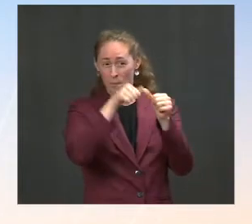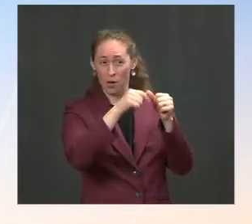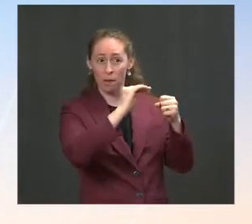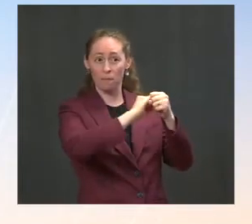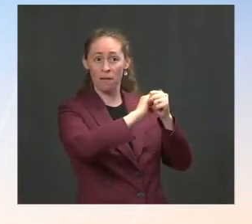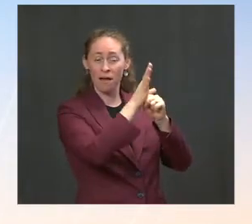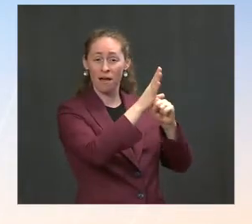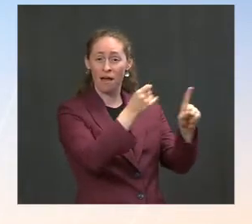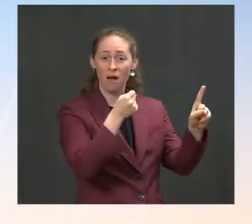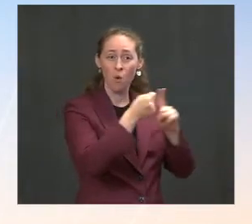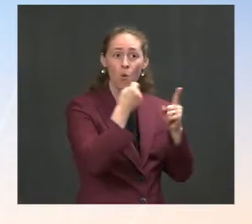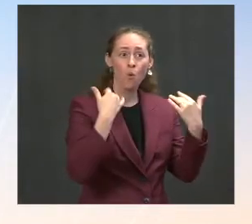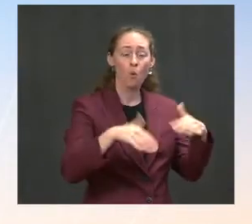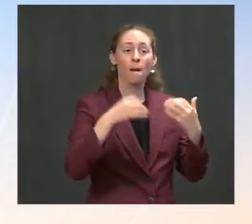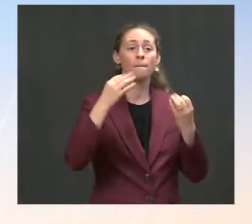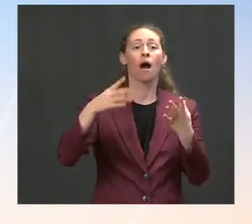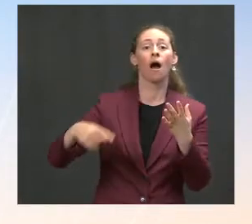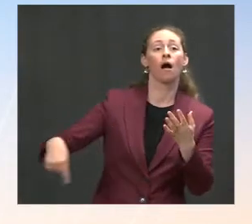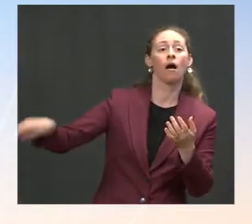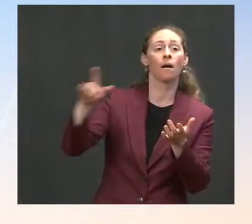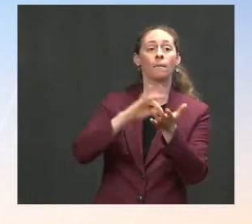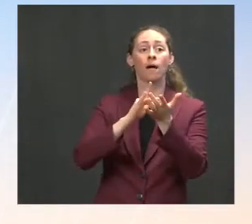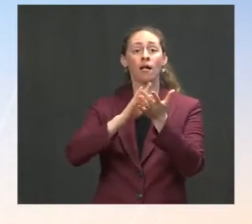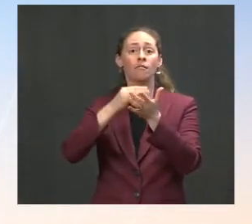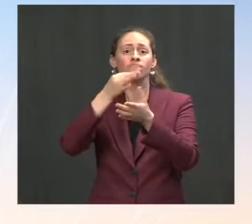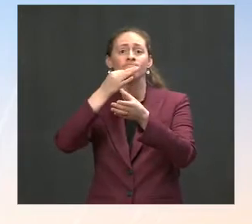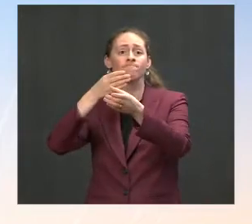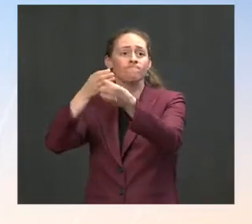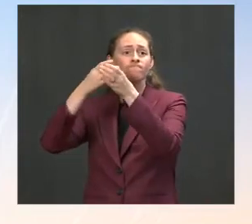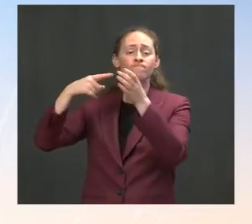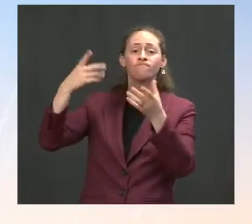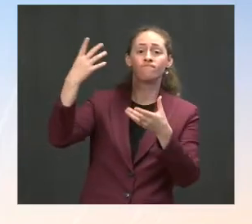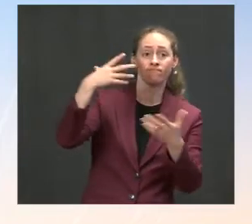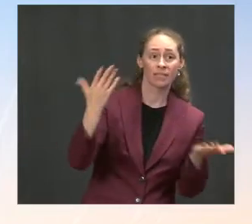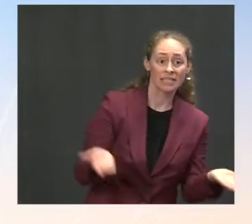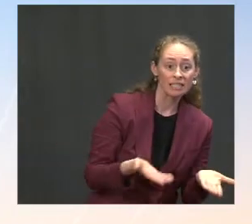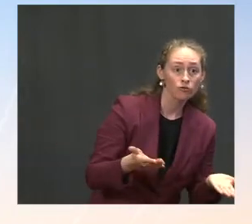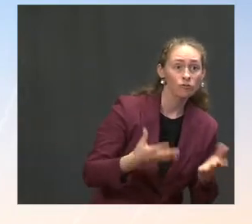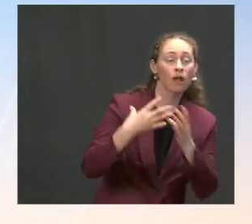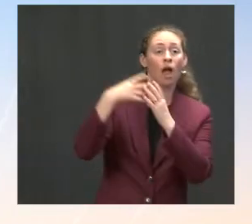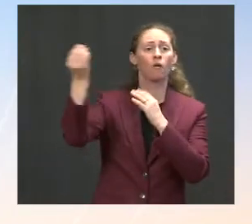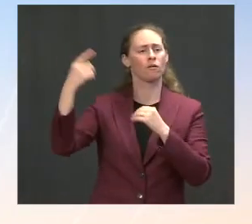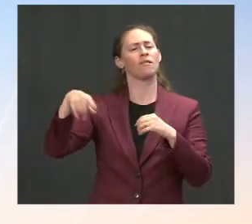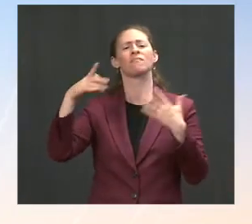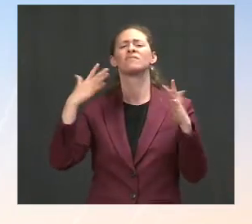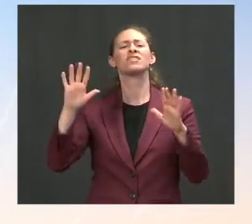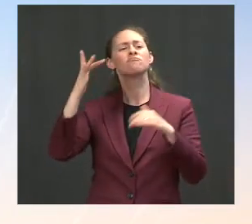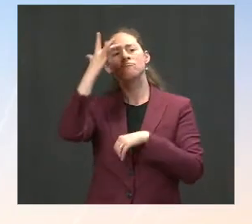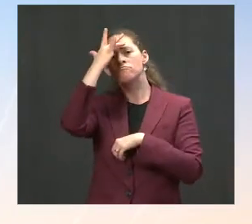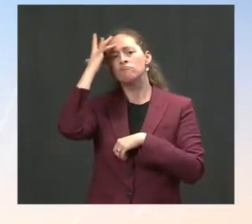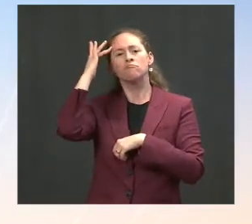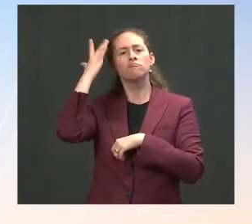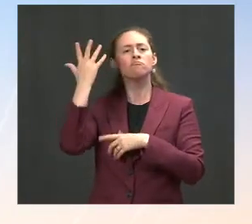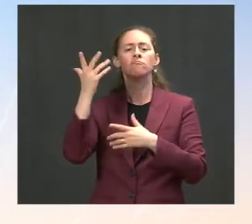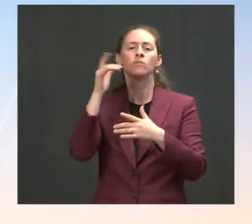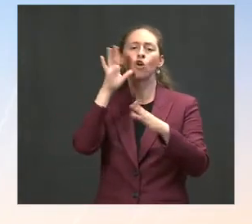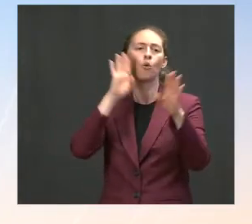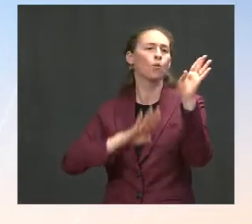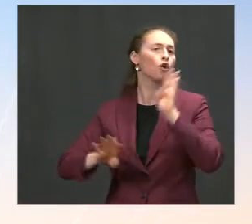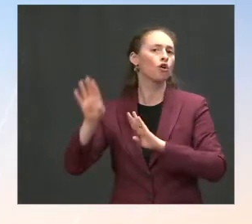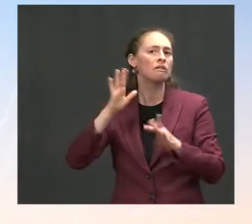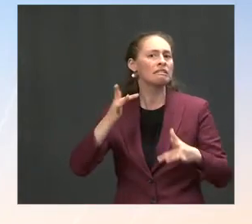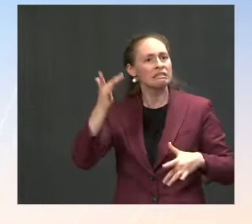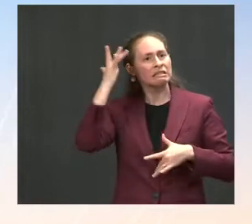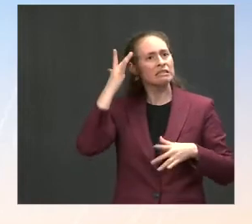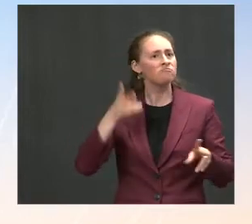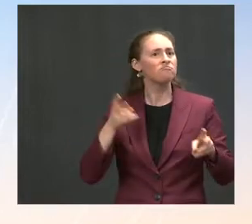said, inside and outside of the government, those who are vaccinated are protected from serious illness. Most are asymptomatic if